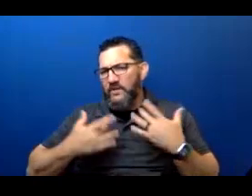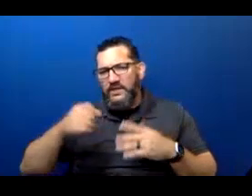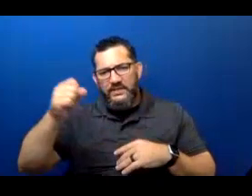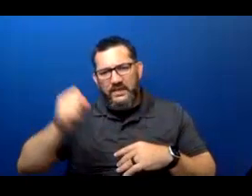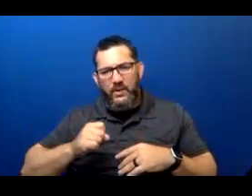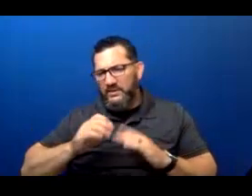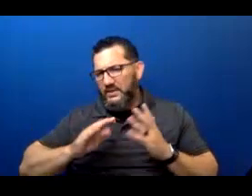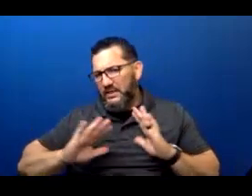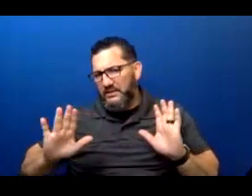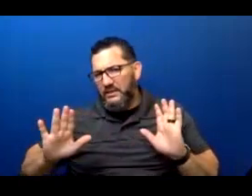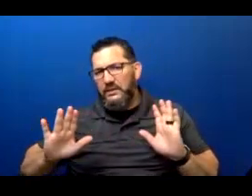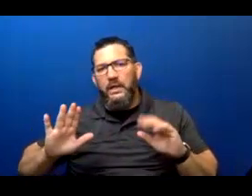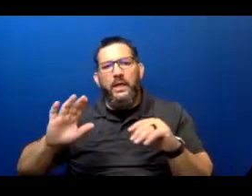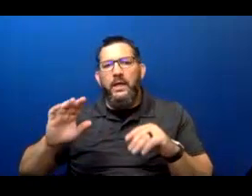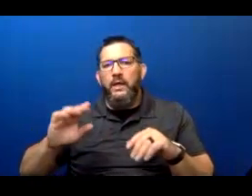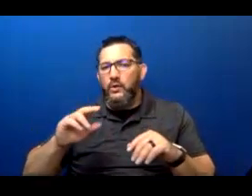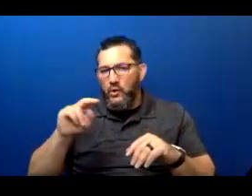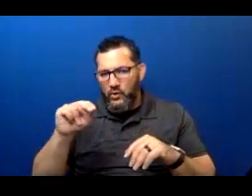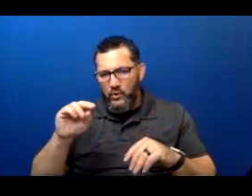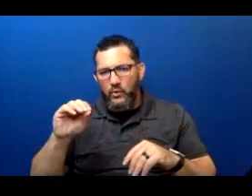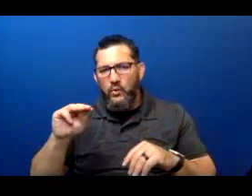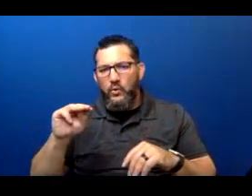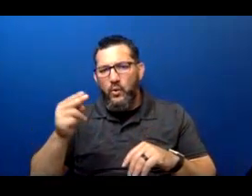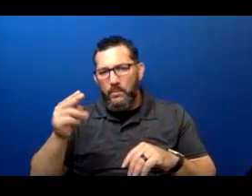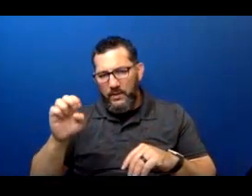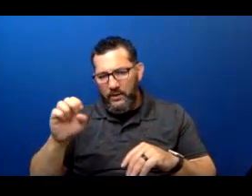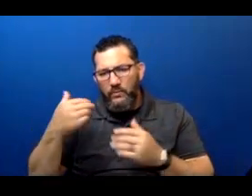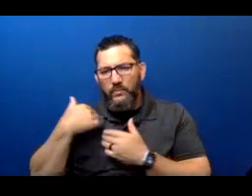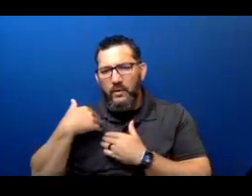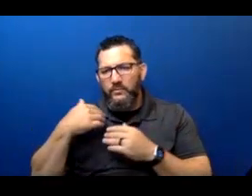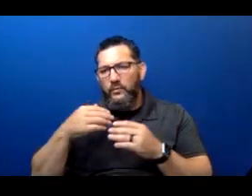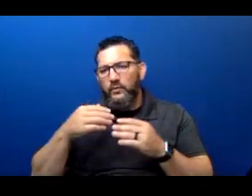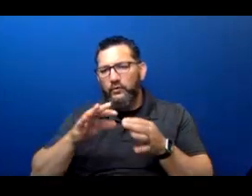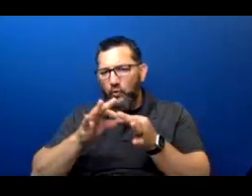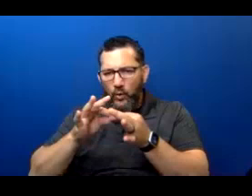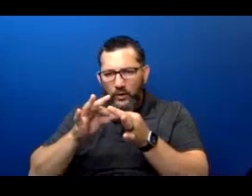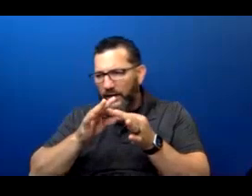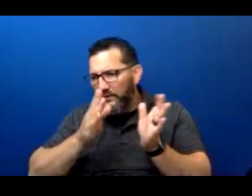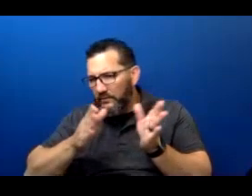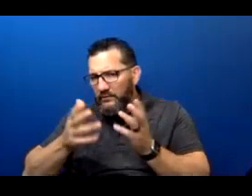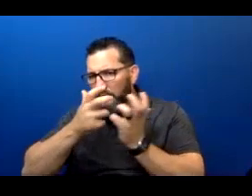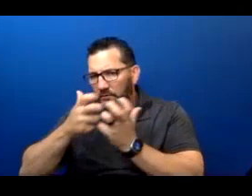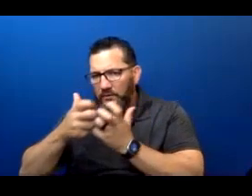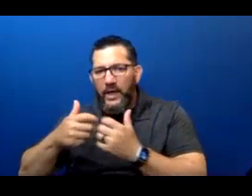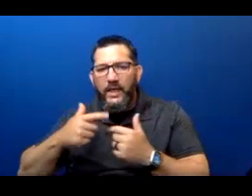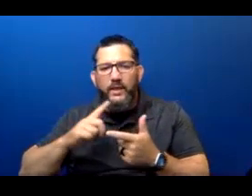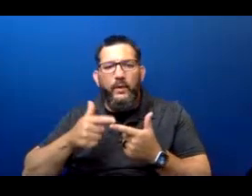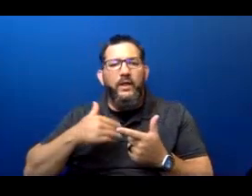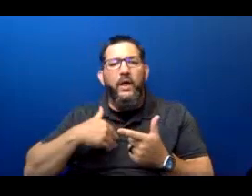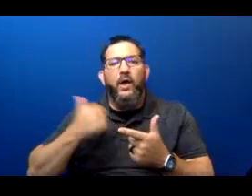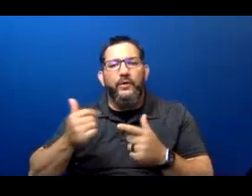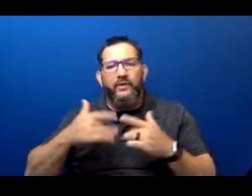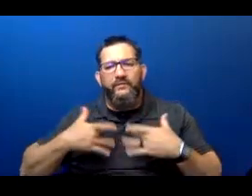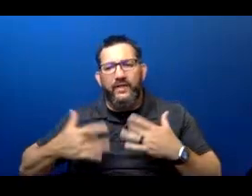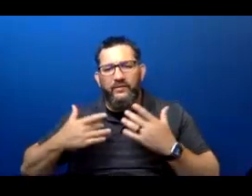NOMHE was responsible for coordinating. And then we had multiple events where we were partnering with some of our very,